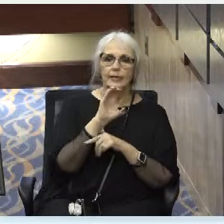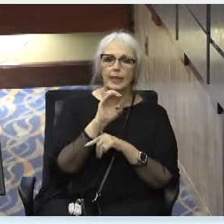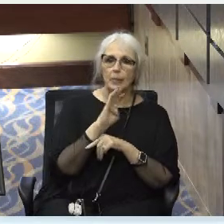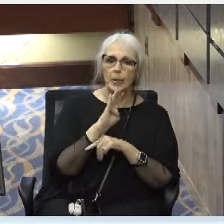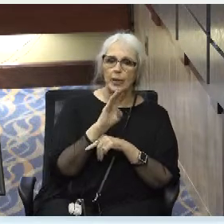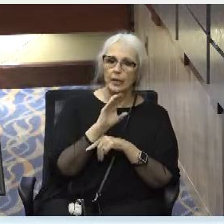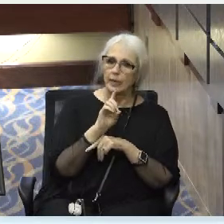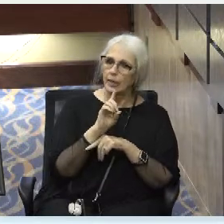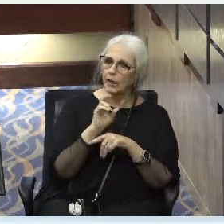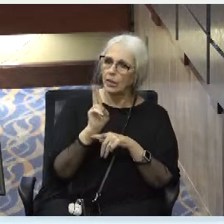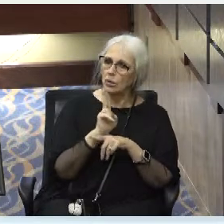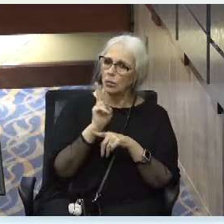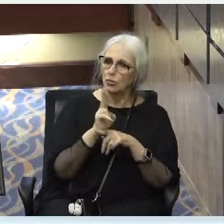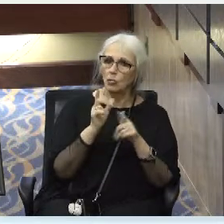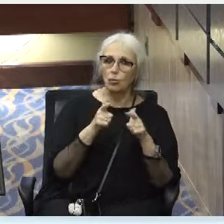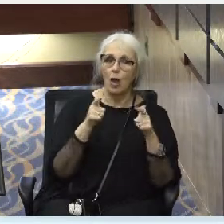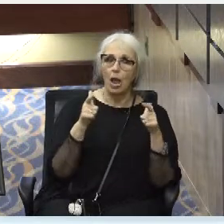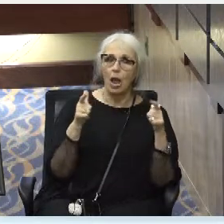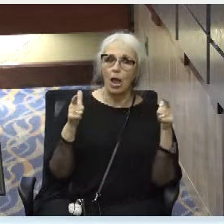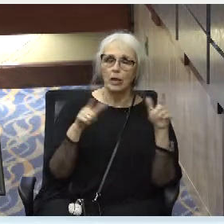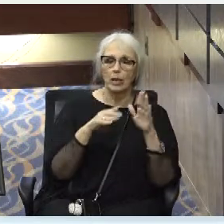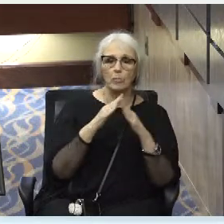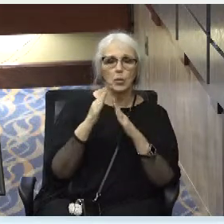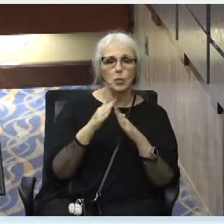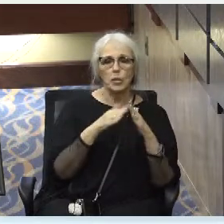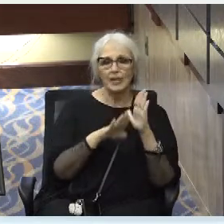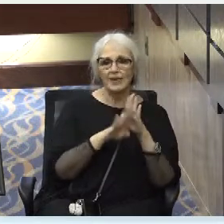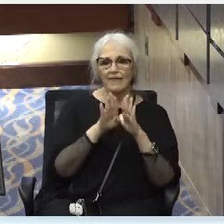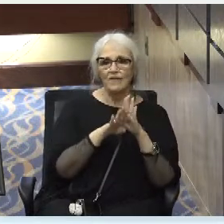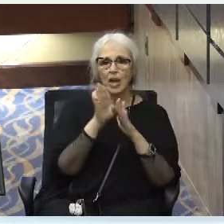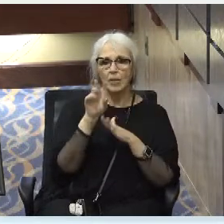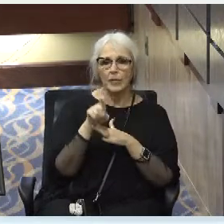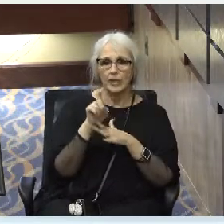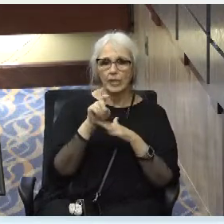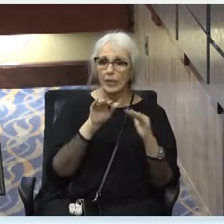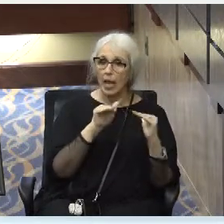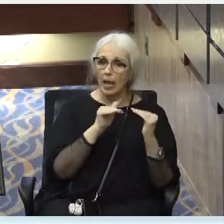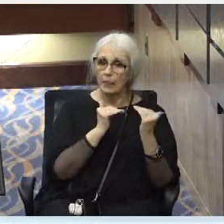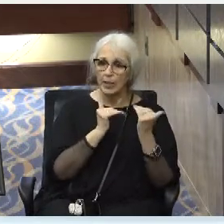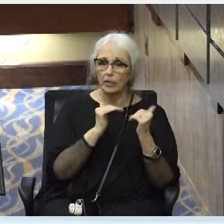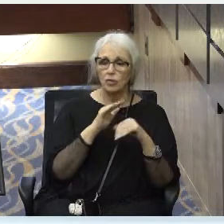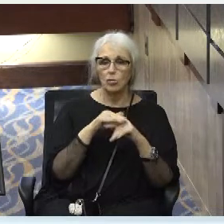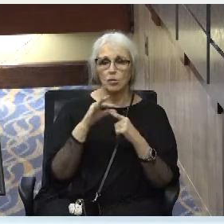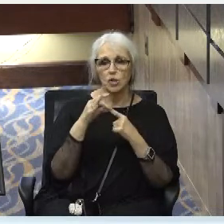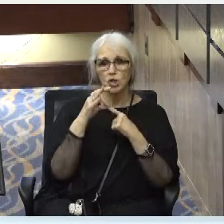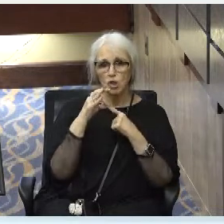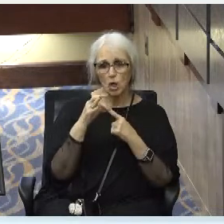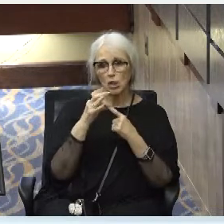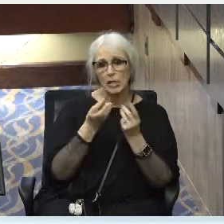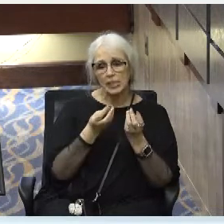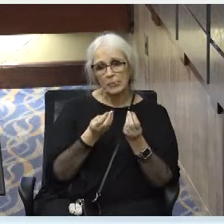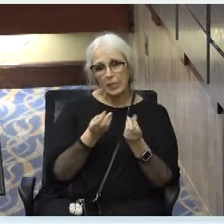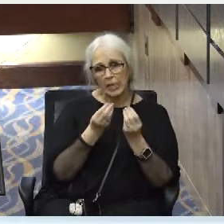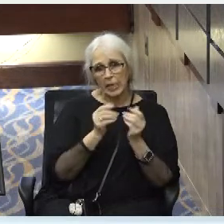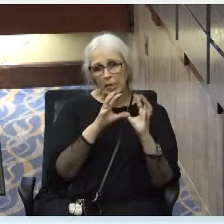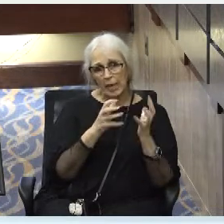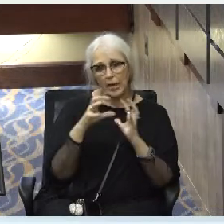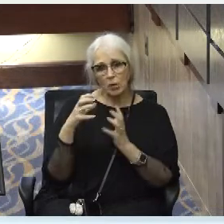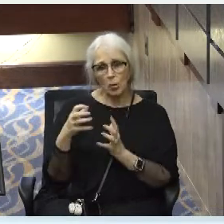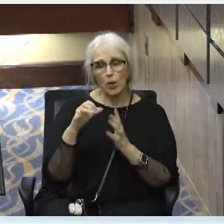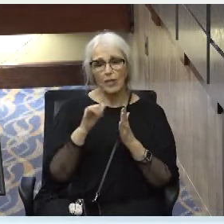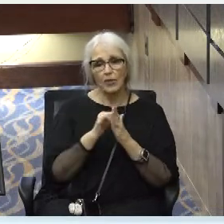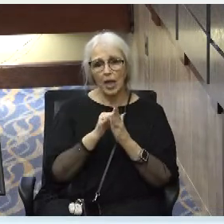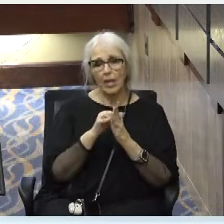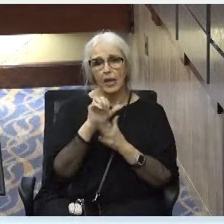is used in a wide range of community development needs. There are limitations placed on certain spending categories, which are